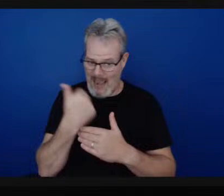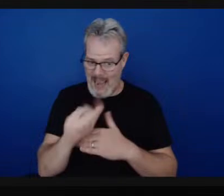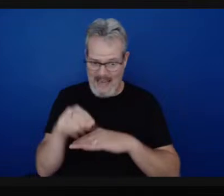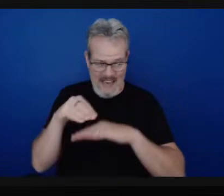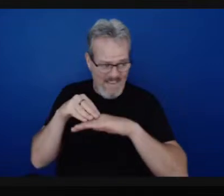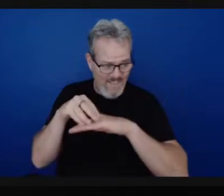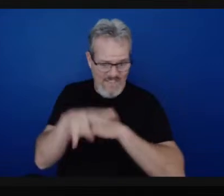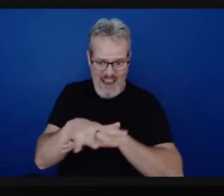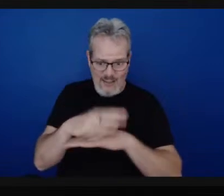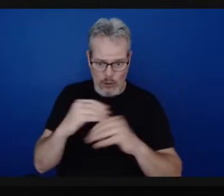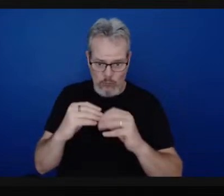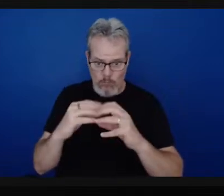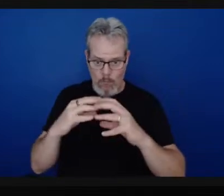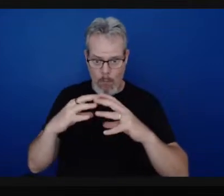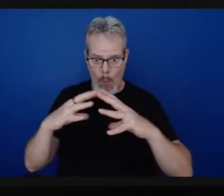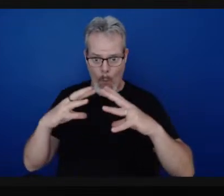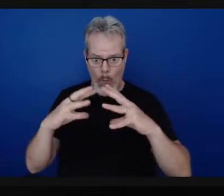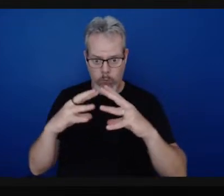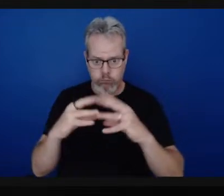the swelling or other changes?